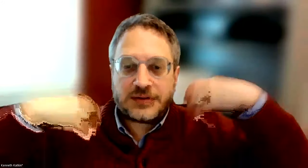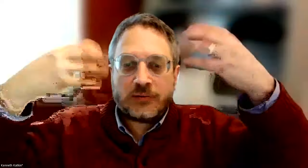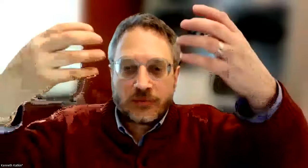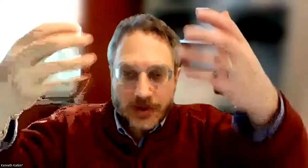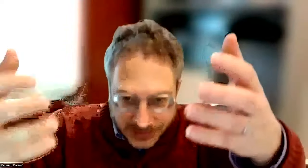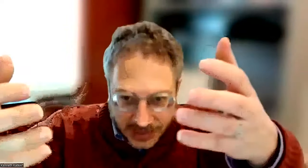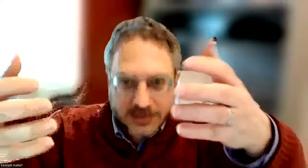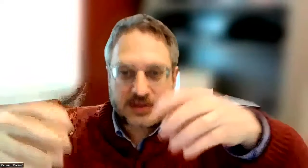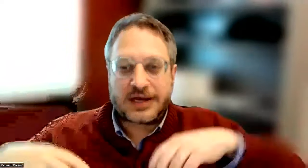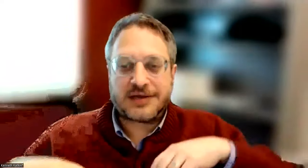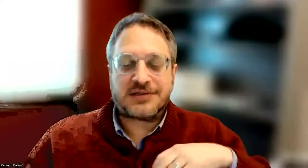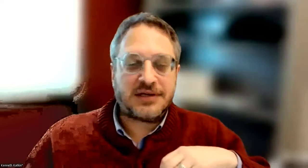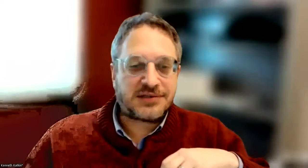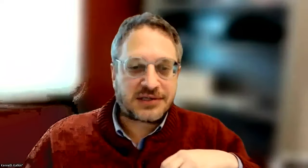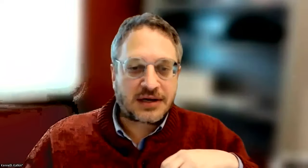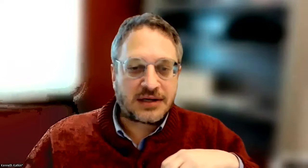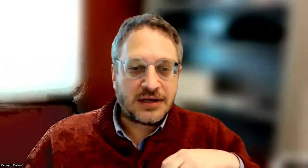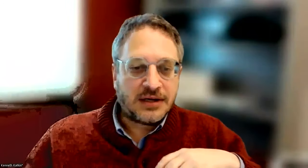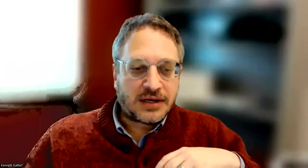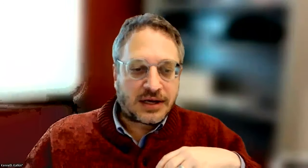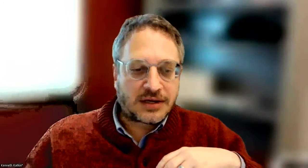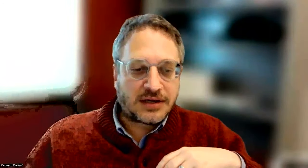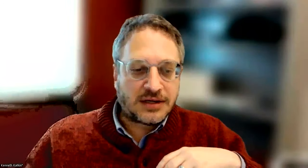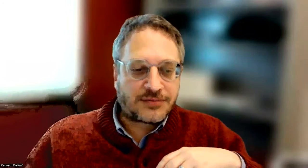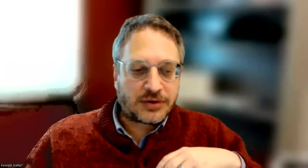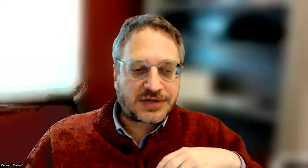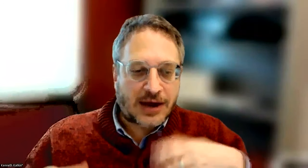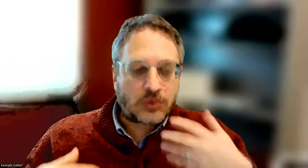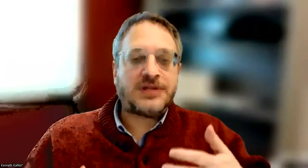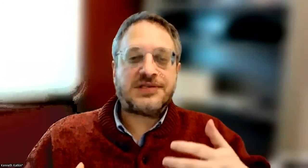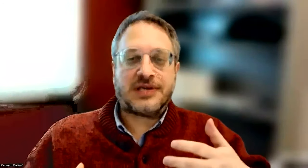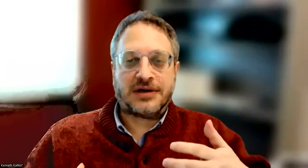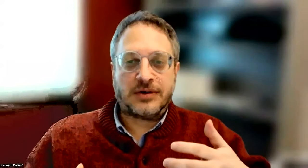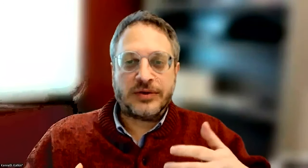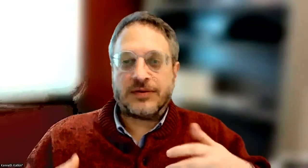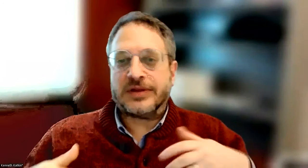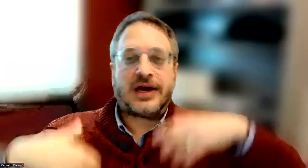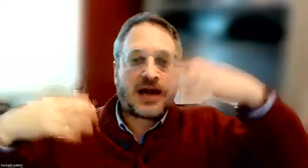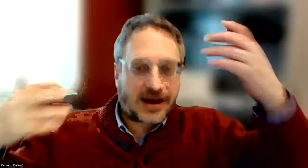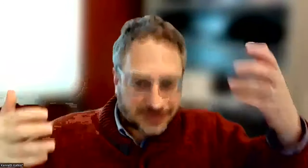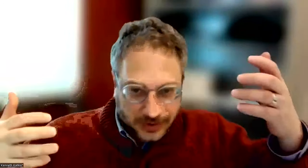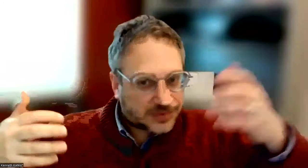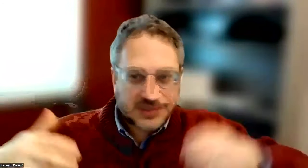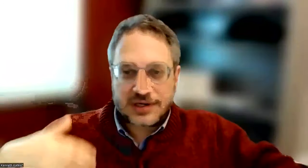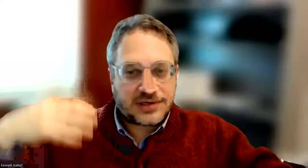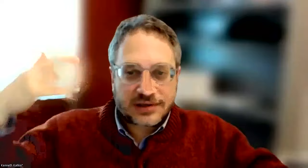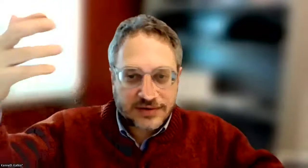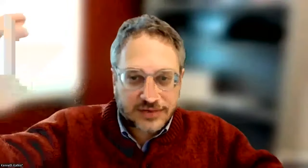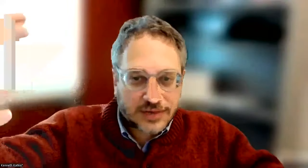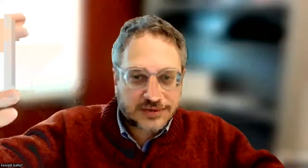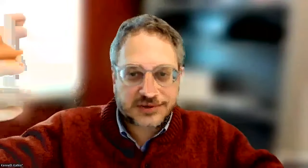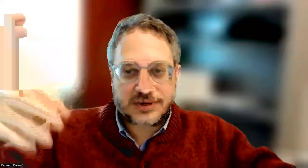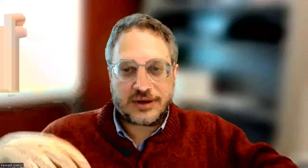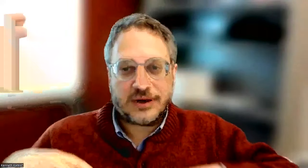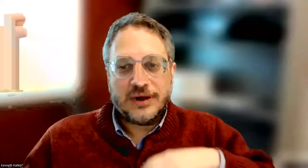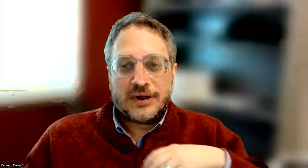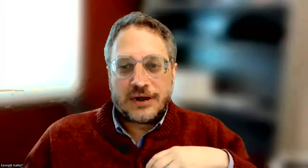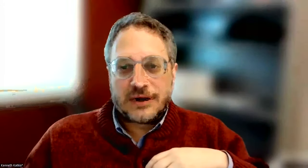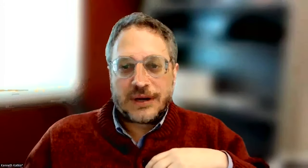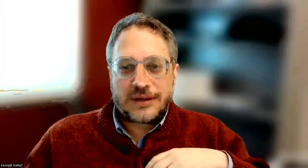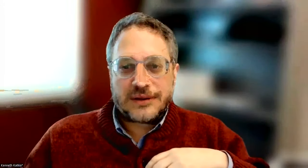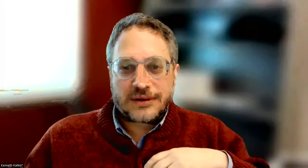wants to be represented in the United States Senate. And if we're down one senator, we've only got half the representation of every other